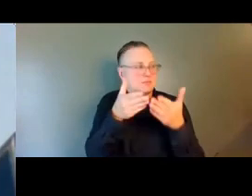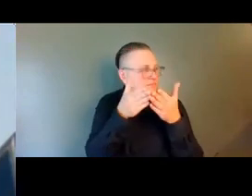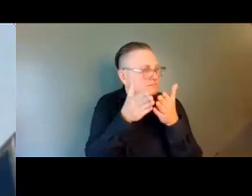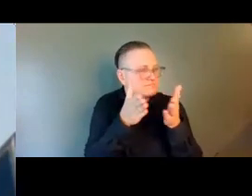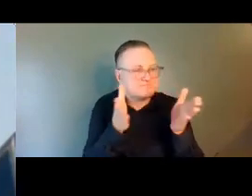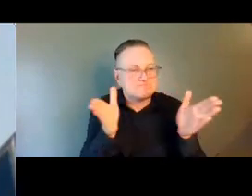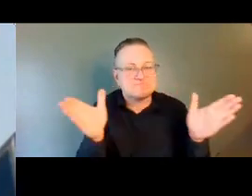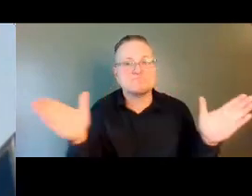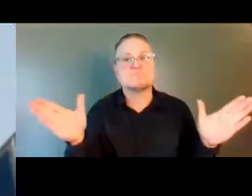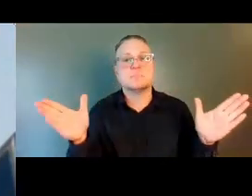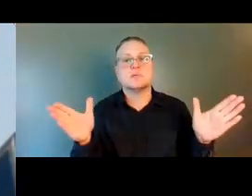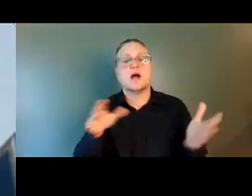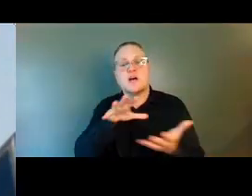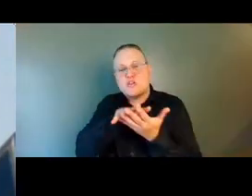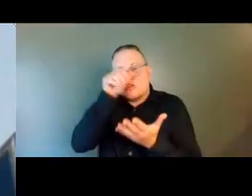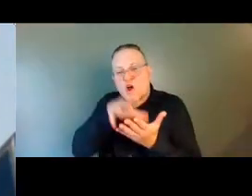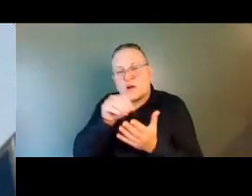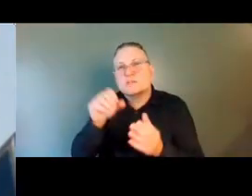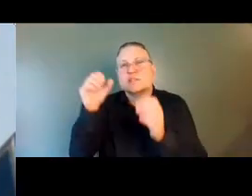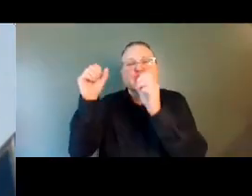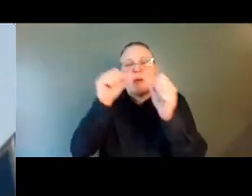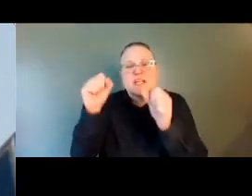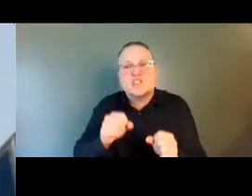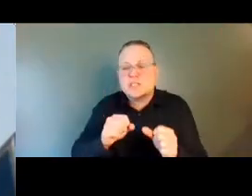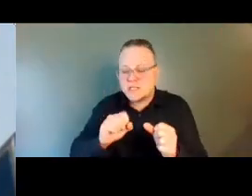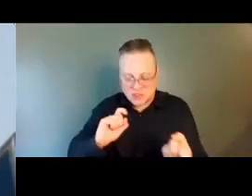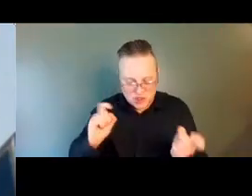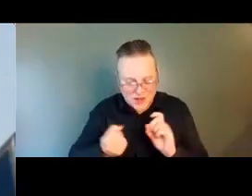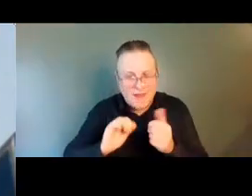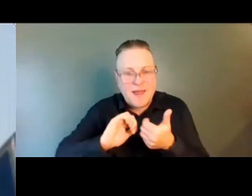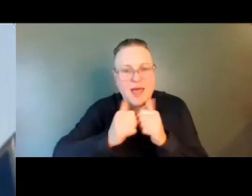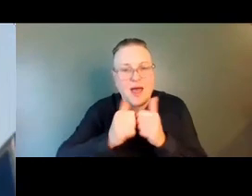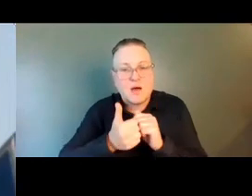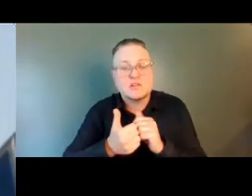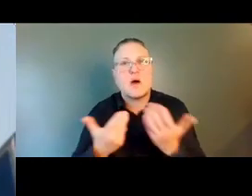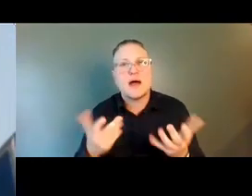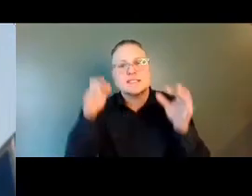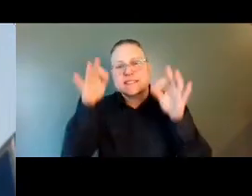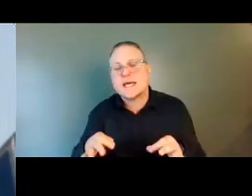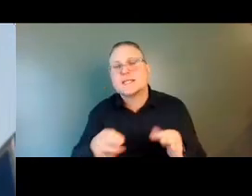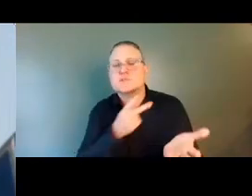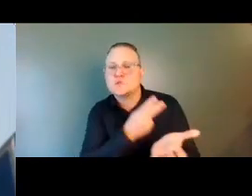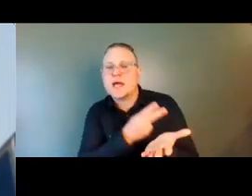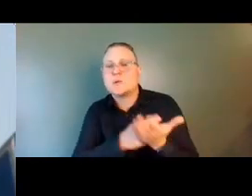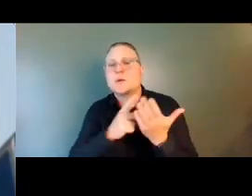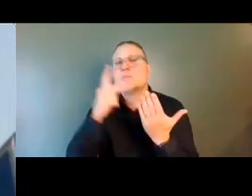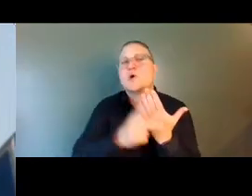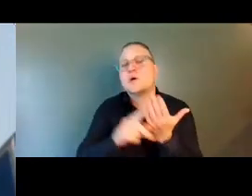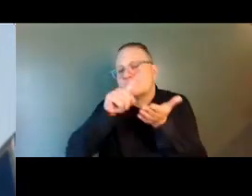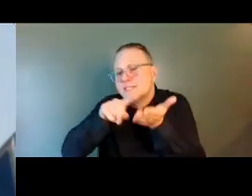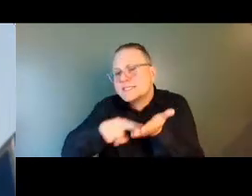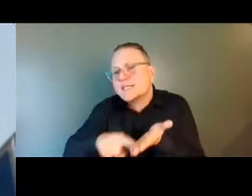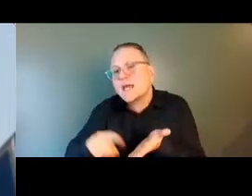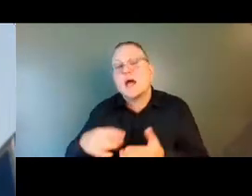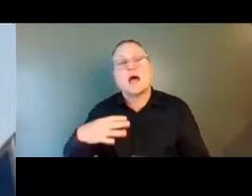more strategic about making change. That led me to look at different graduate programs, and I